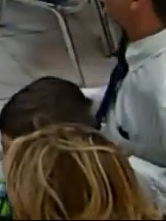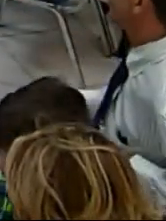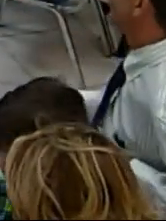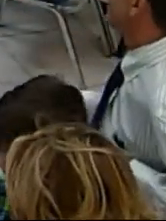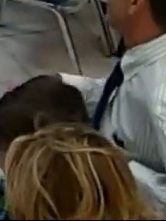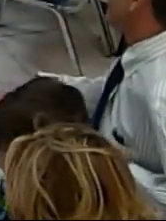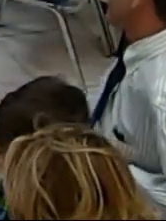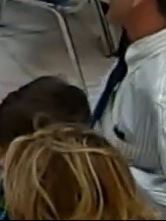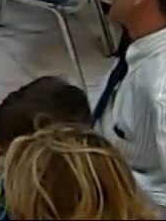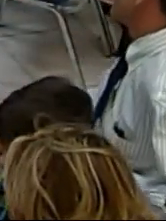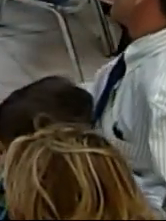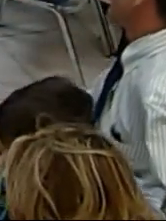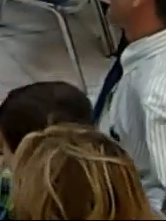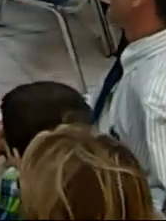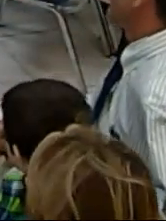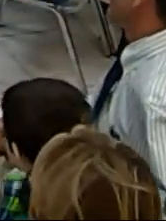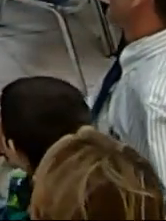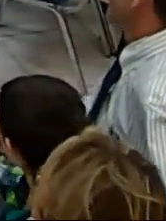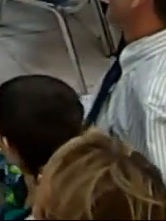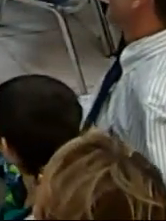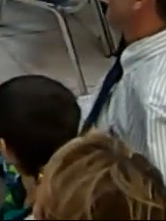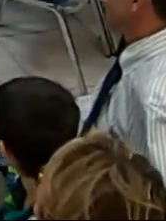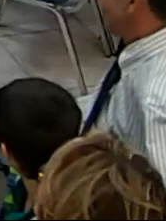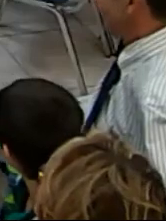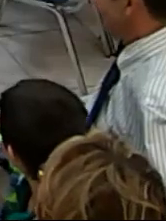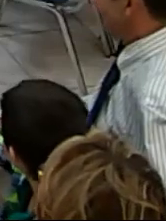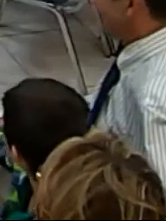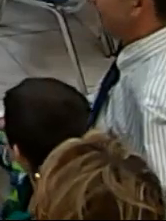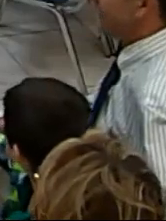Just come over here, you know.